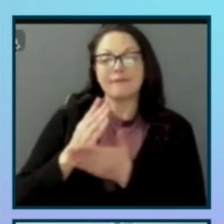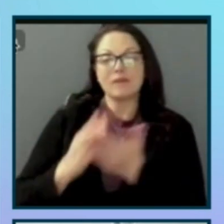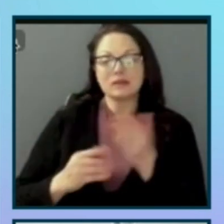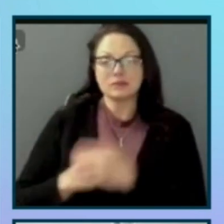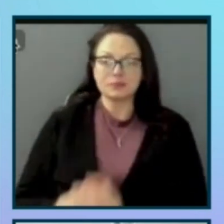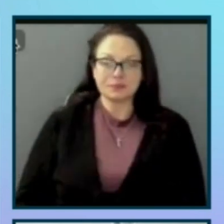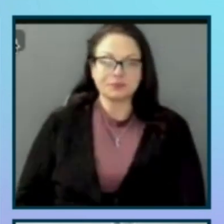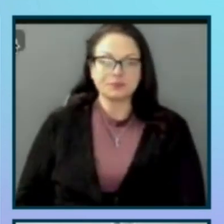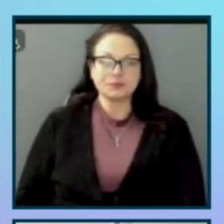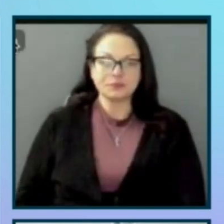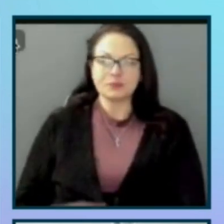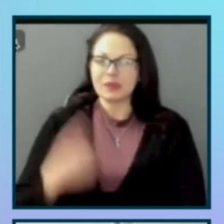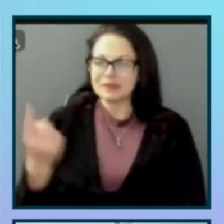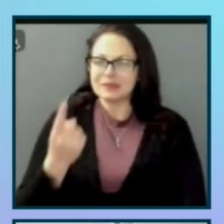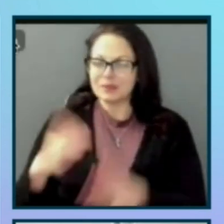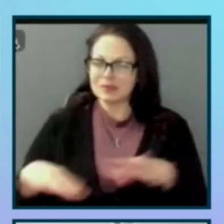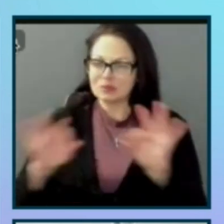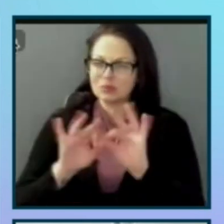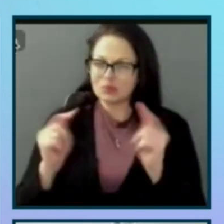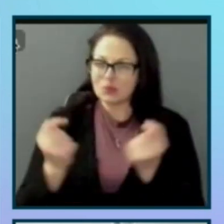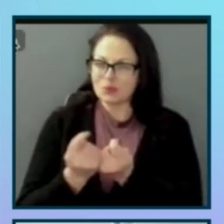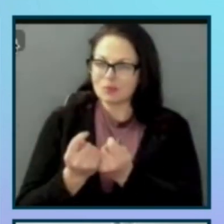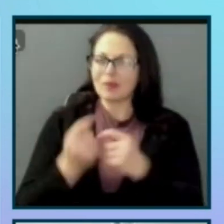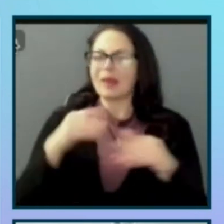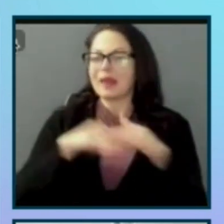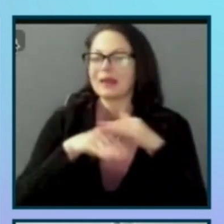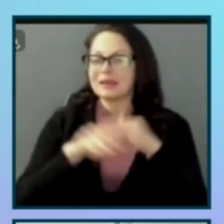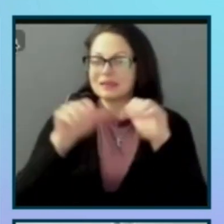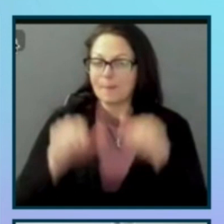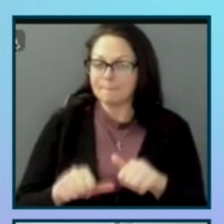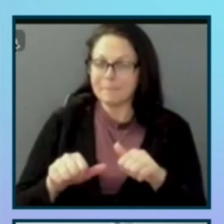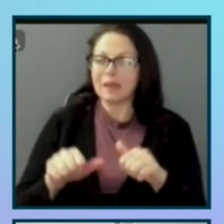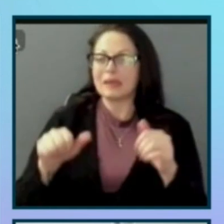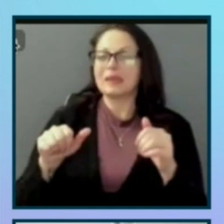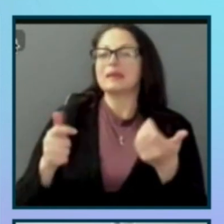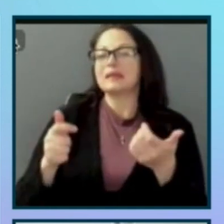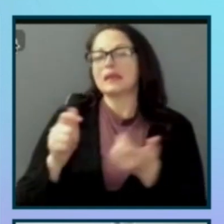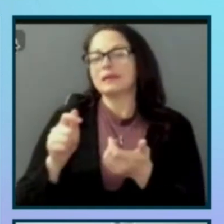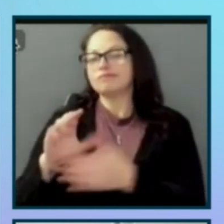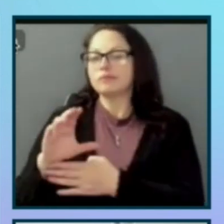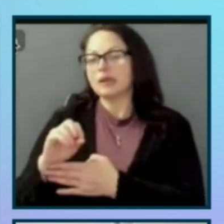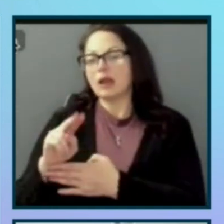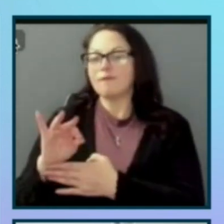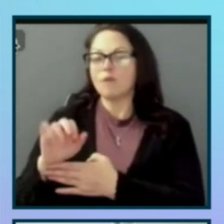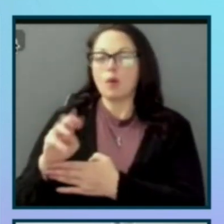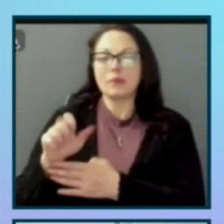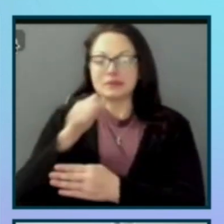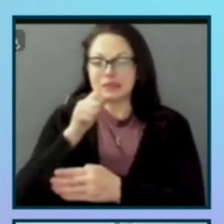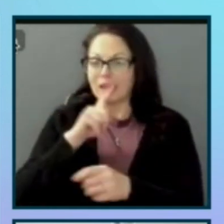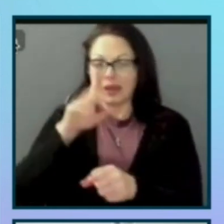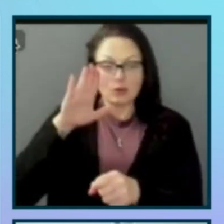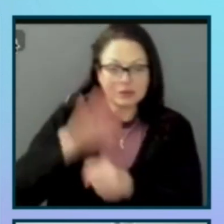Something that's really important to our team is that accessibility conformance does not guarantee a good user experience. So we want to make sure that